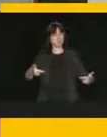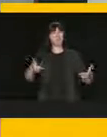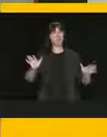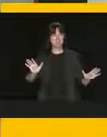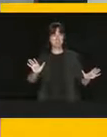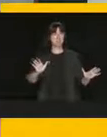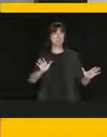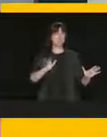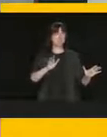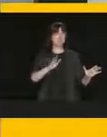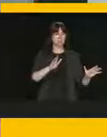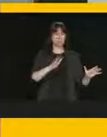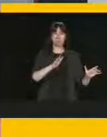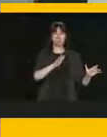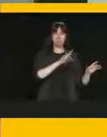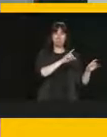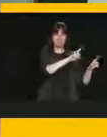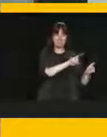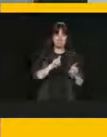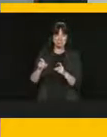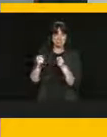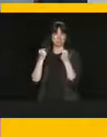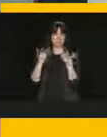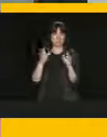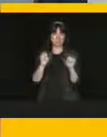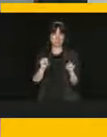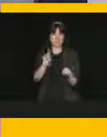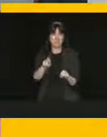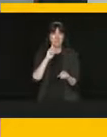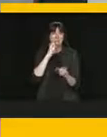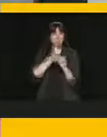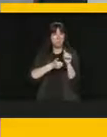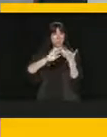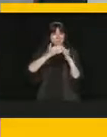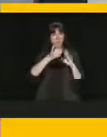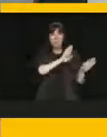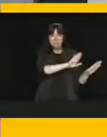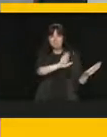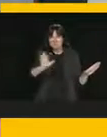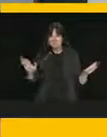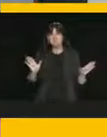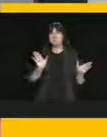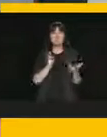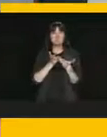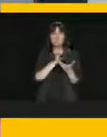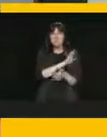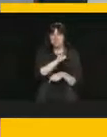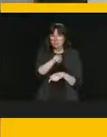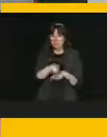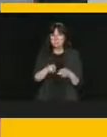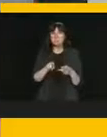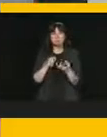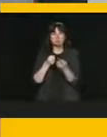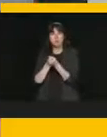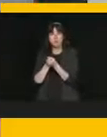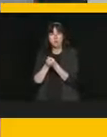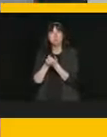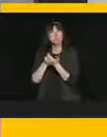of testing that is necessary in each region and each community in order to respond to needs and to